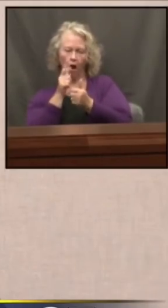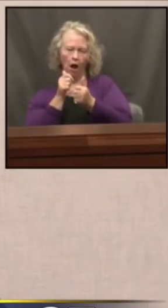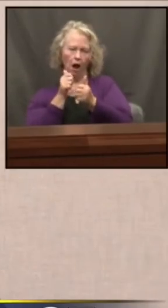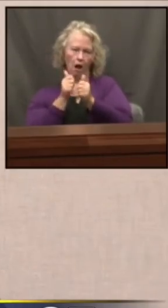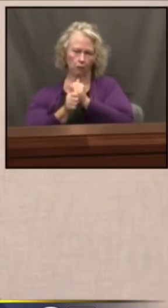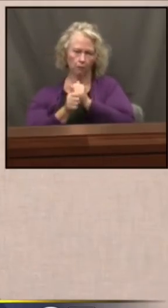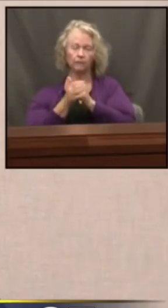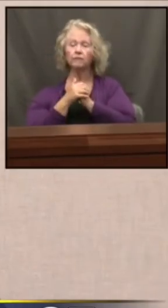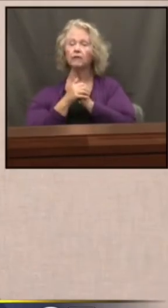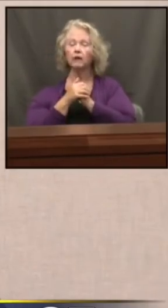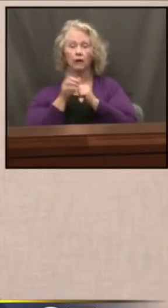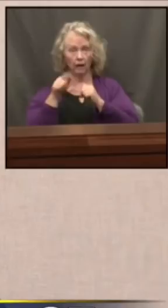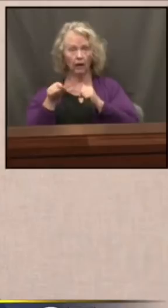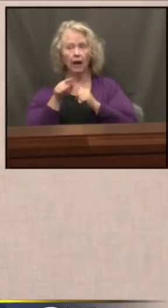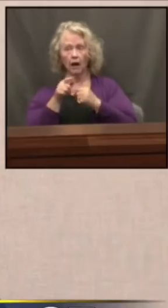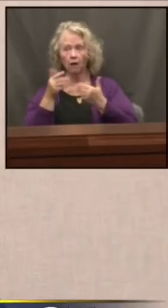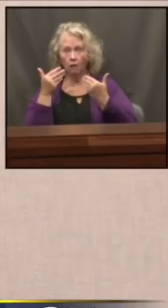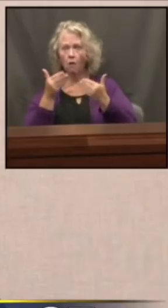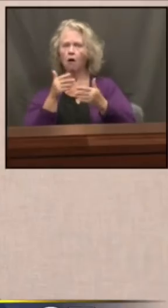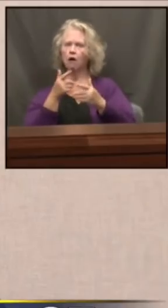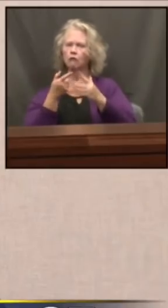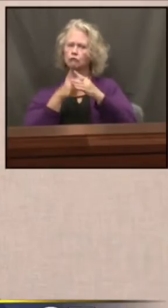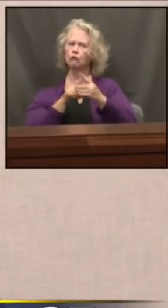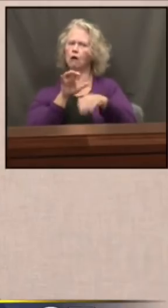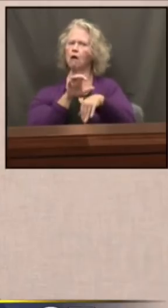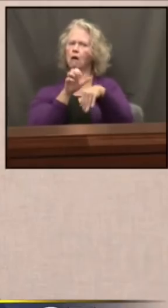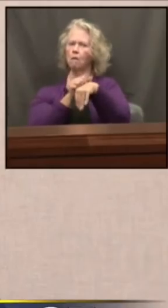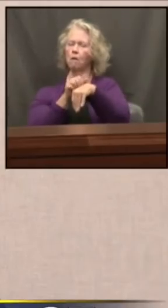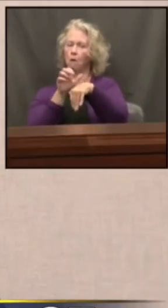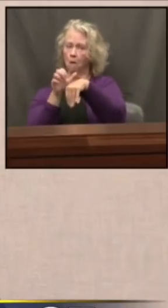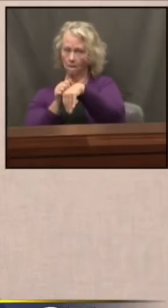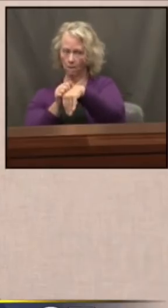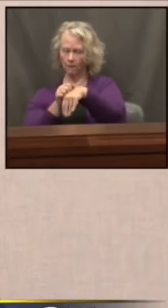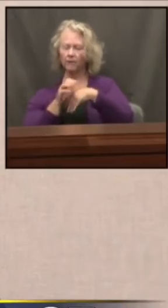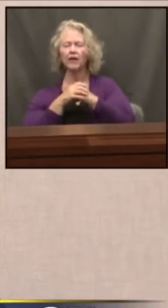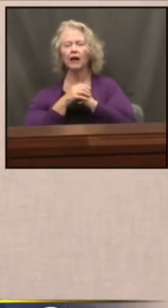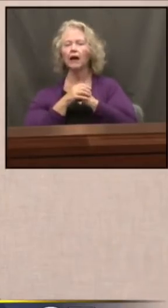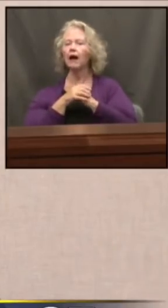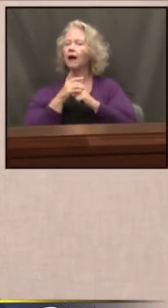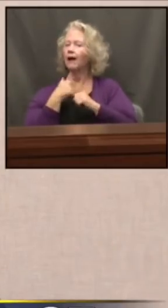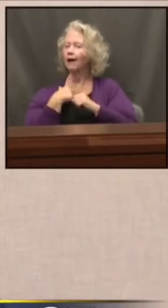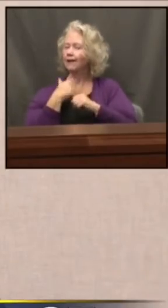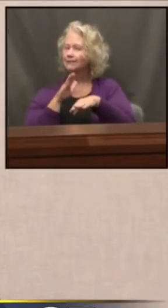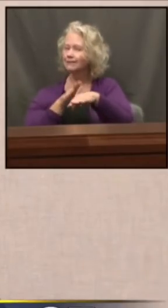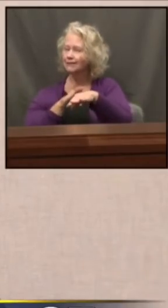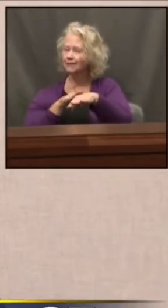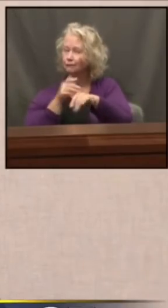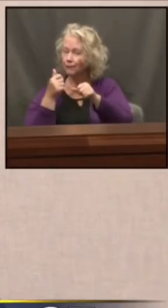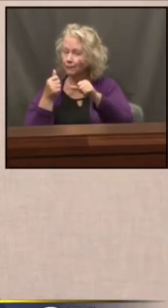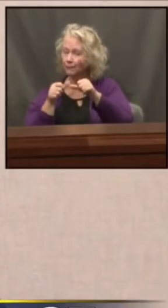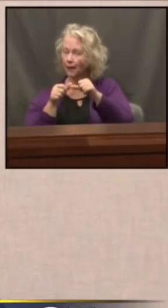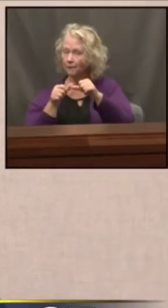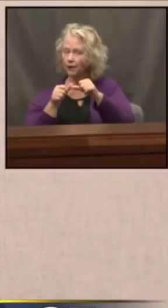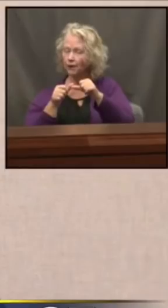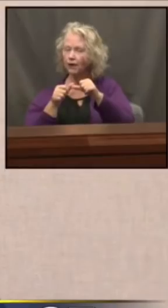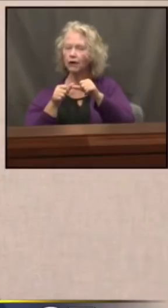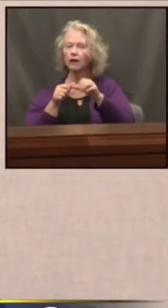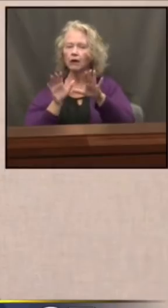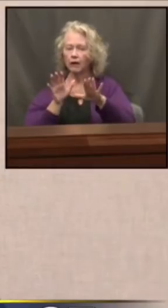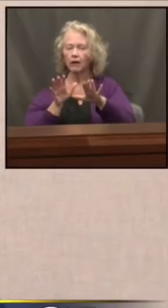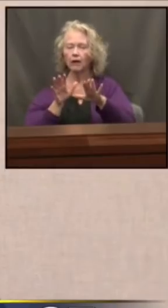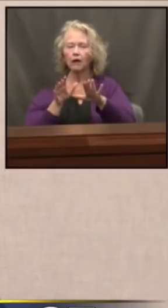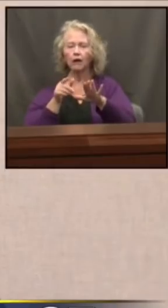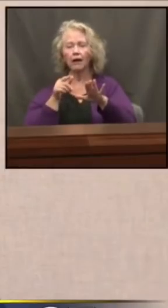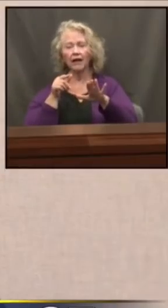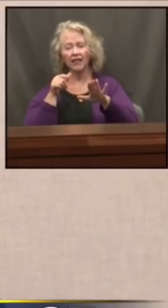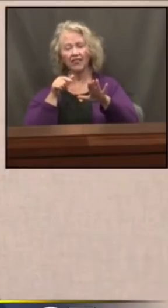those appointments and start going out to do that. The one thing I would say is that people have to remember that they already have